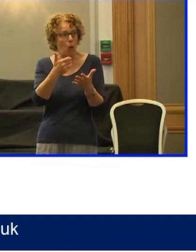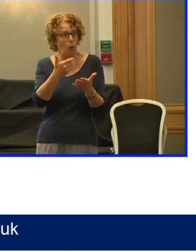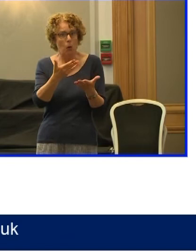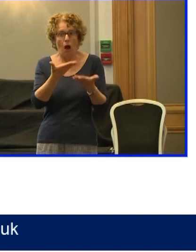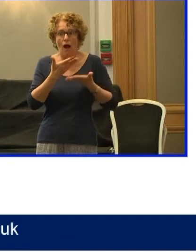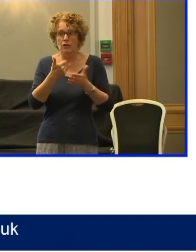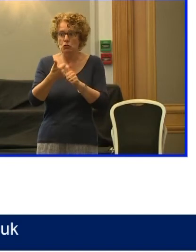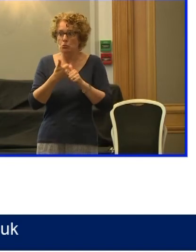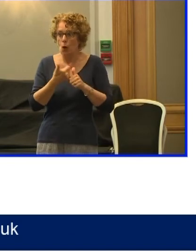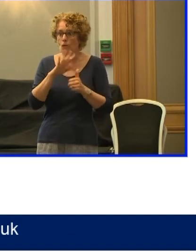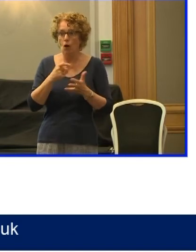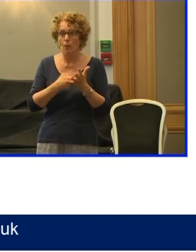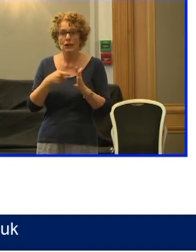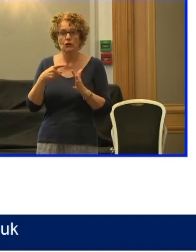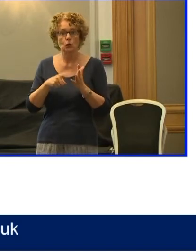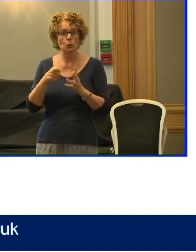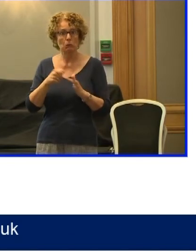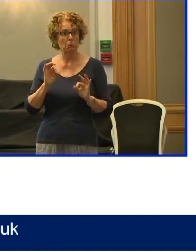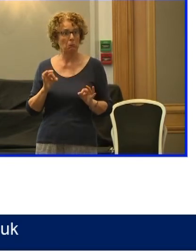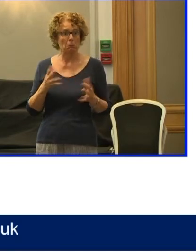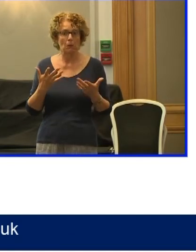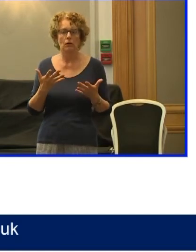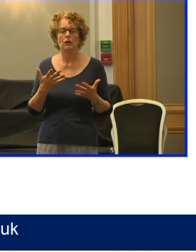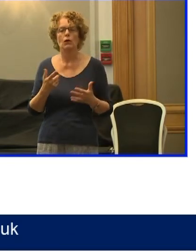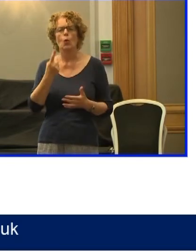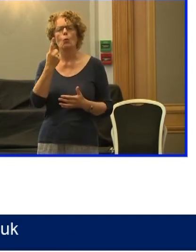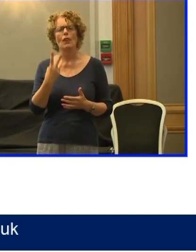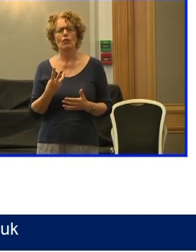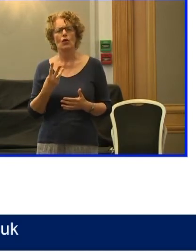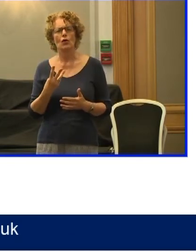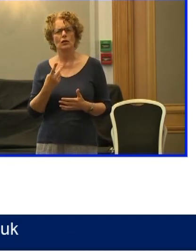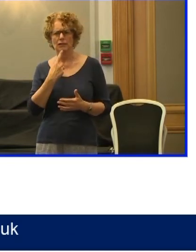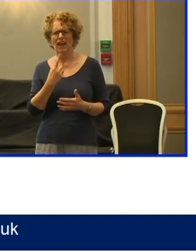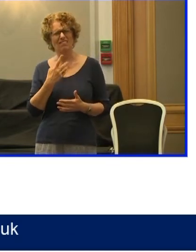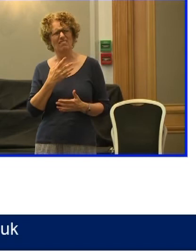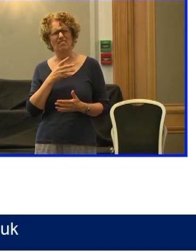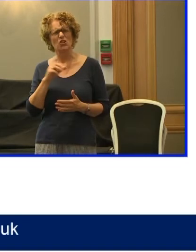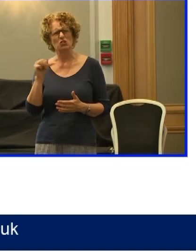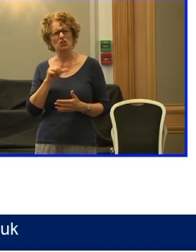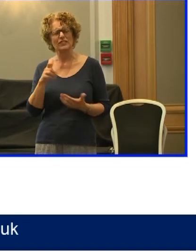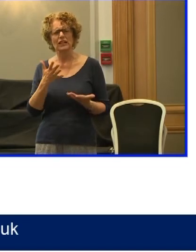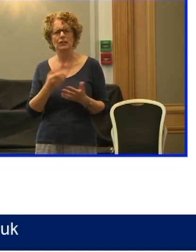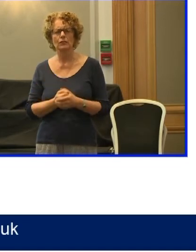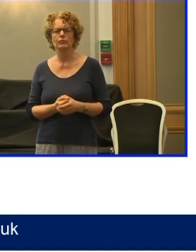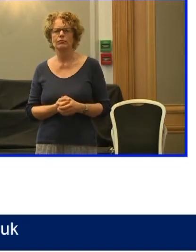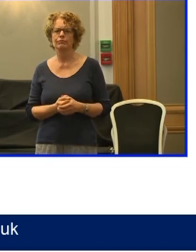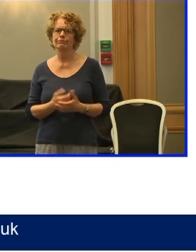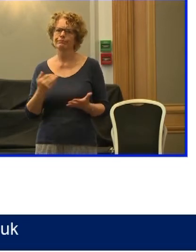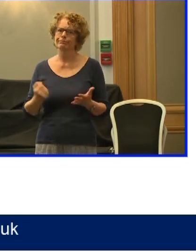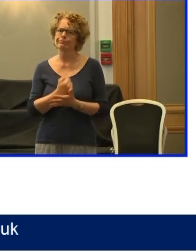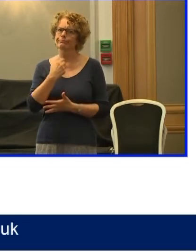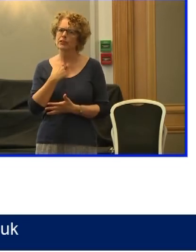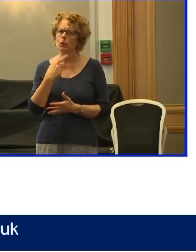support available from Retina UK, and a third of people said they would have liked this. What is super disappointing is that